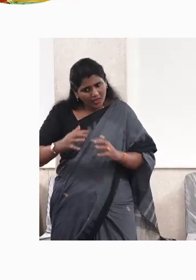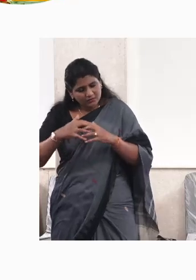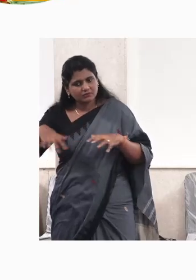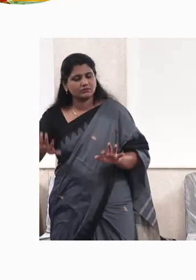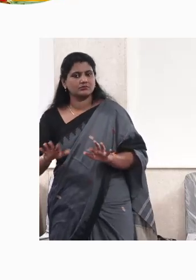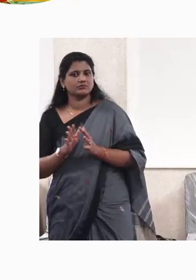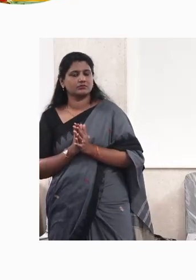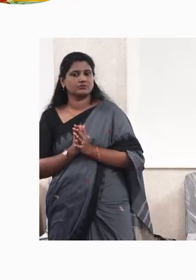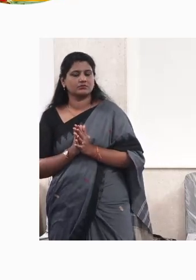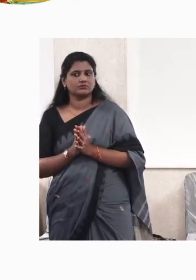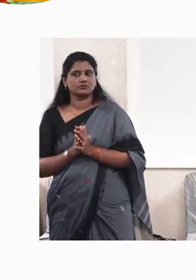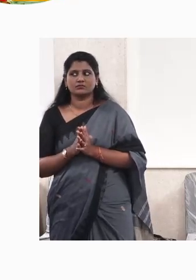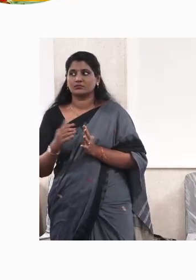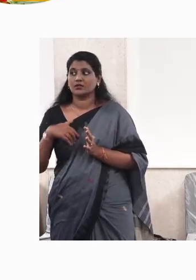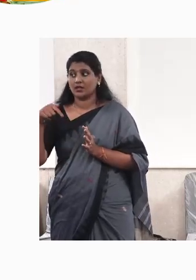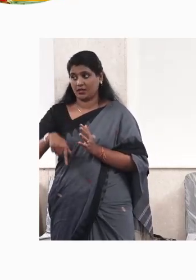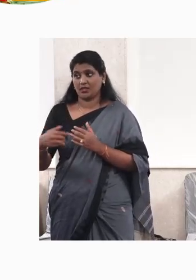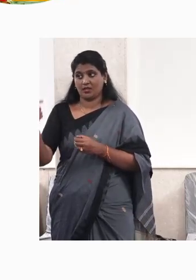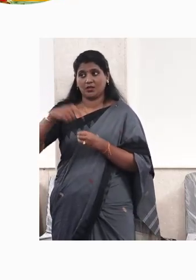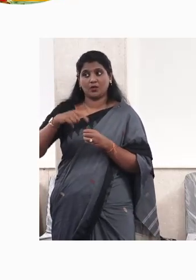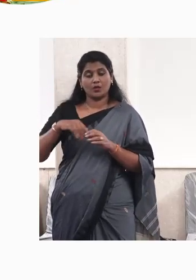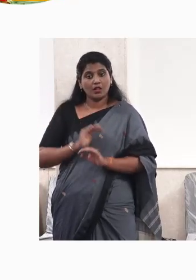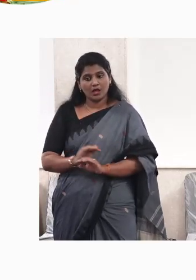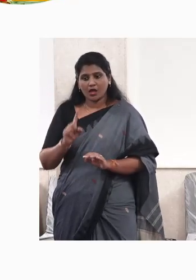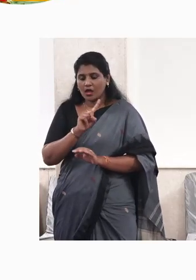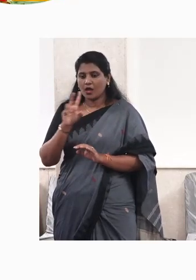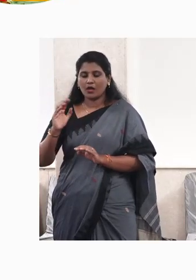In this, actually I brought the child also, 12-year-old,